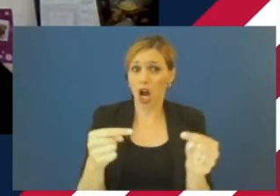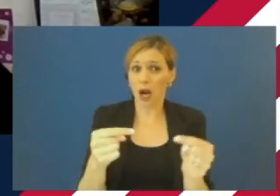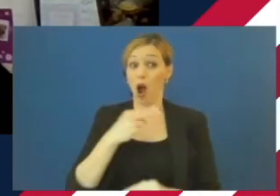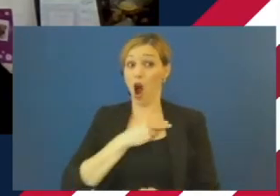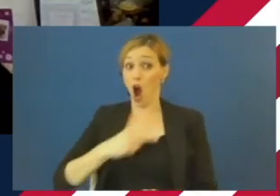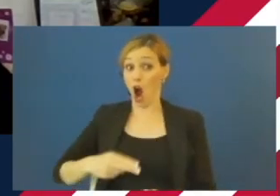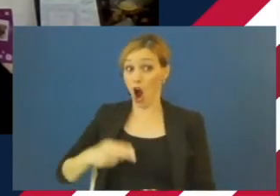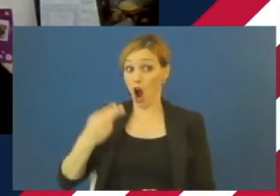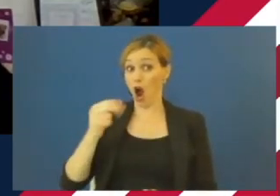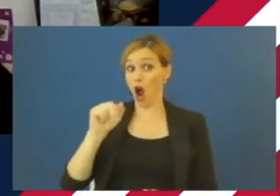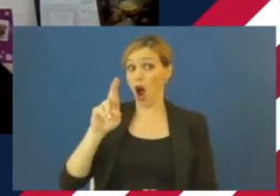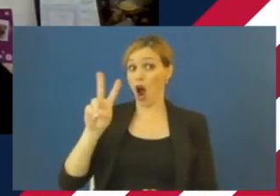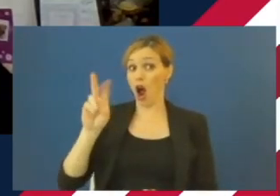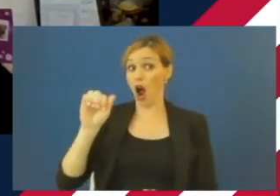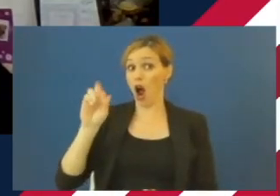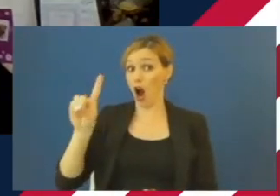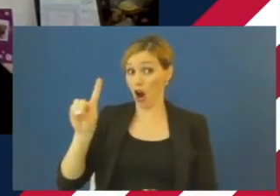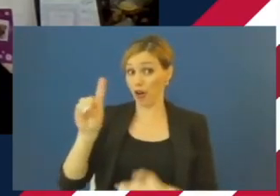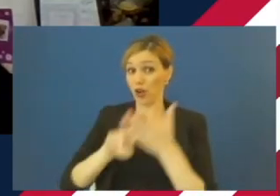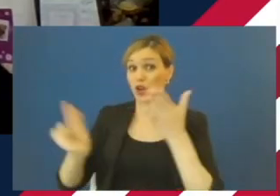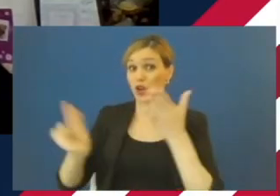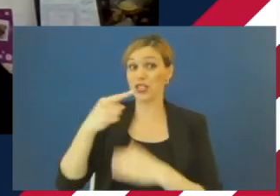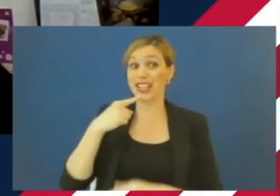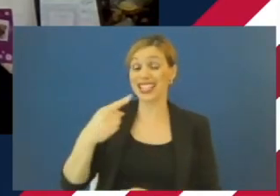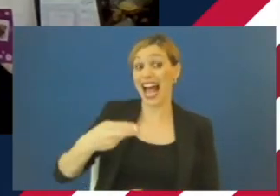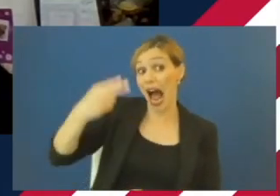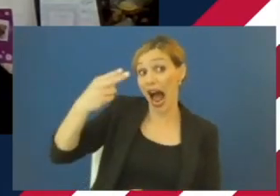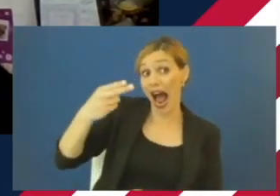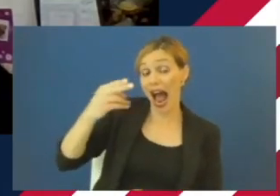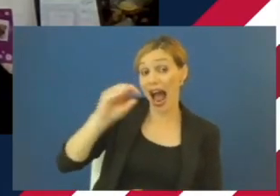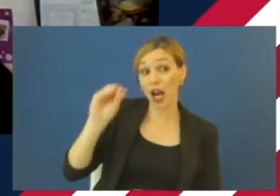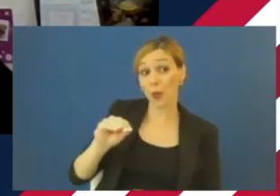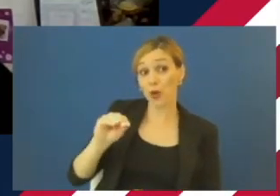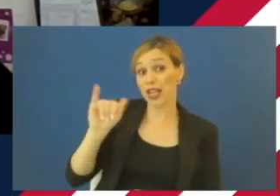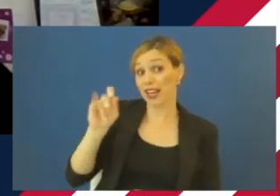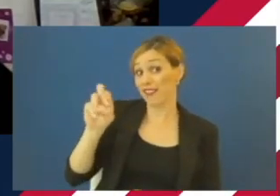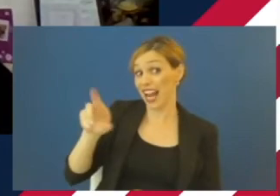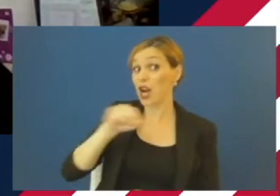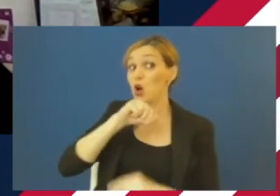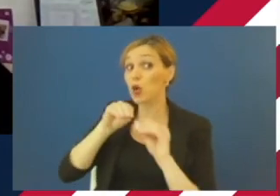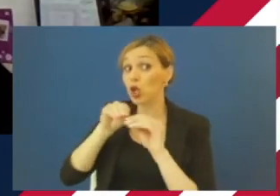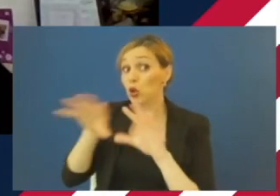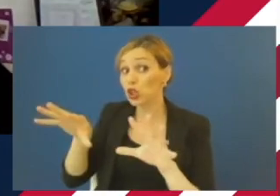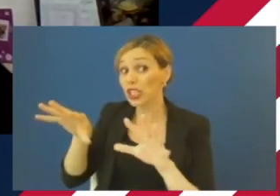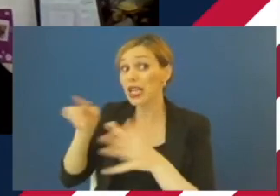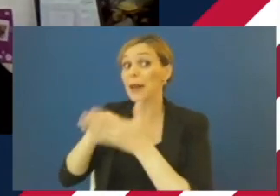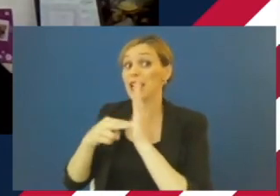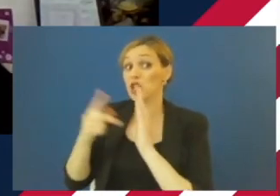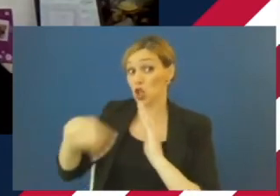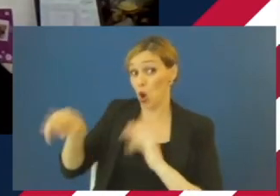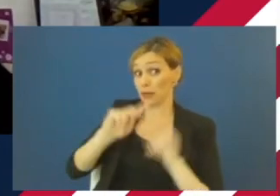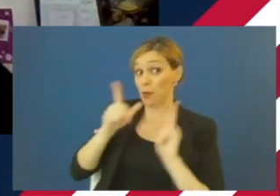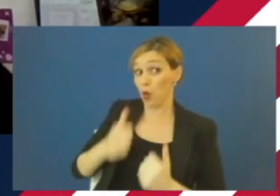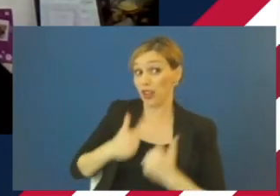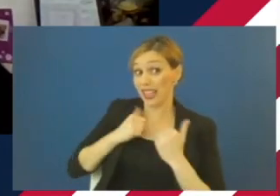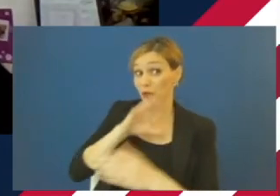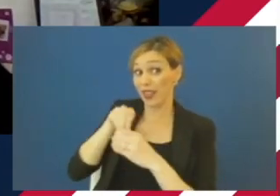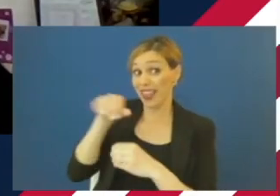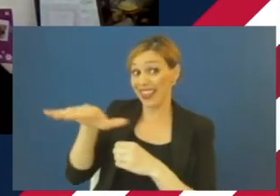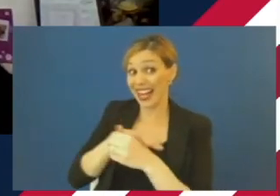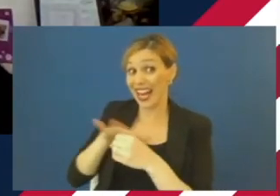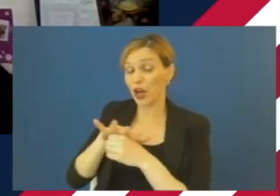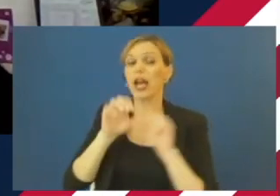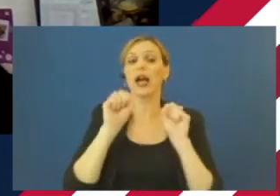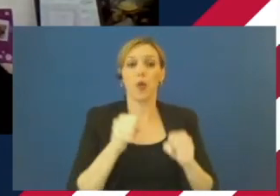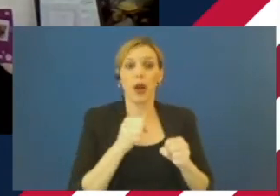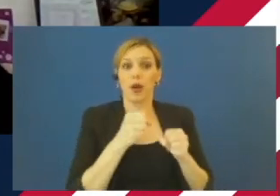cities with a higher rate of air pollution had a higher rate of death from coronavirus. In Houston, Texas, residents experienced high ozone days